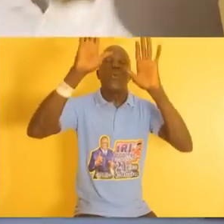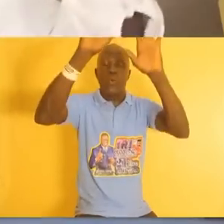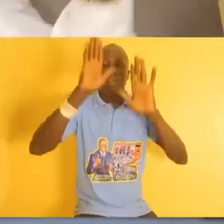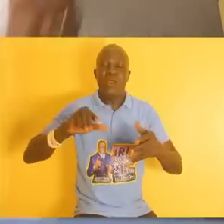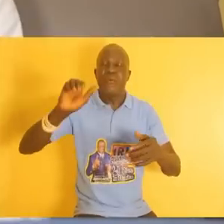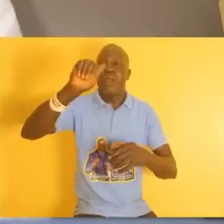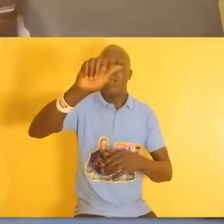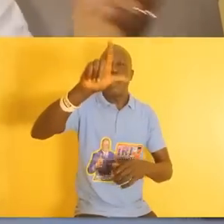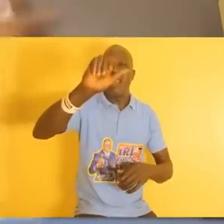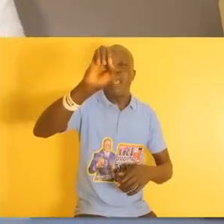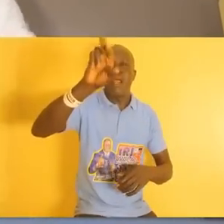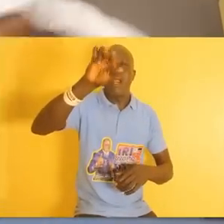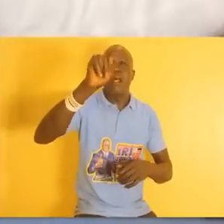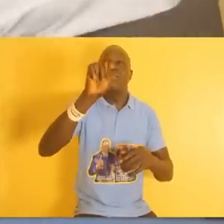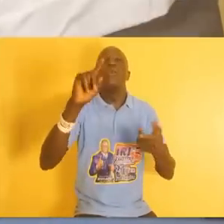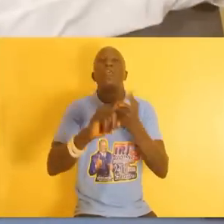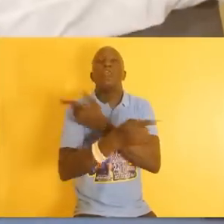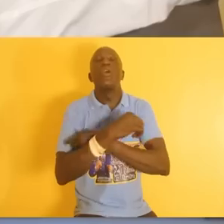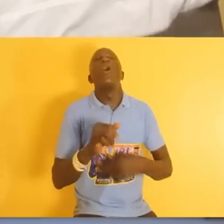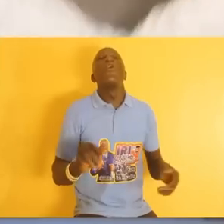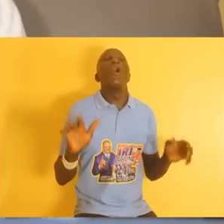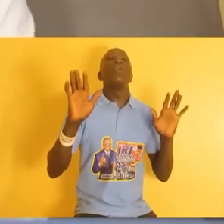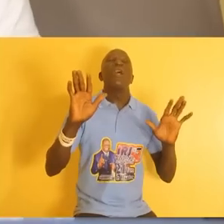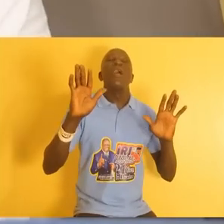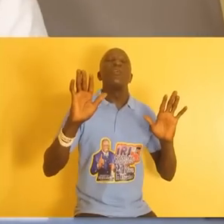Jesus, give me miracle last today. God, give me today. Oh, yeah. Wow.